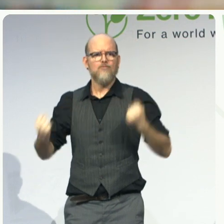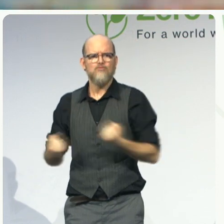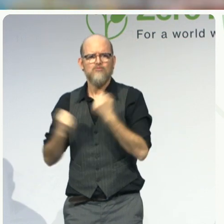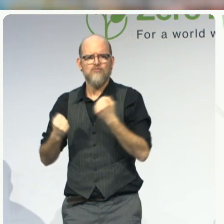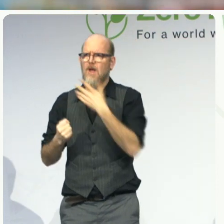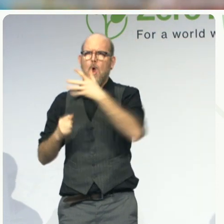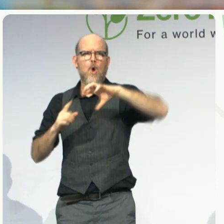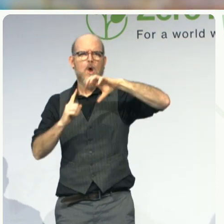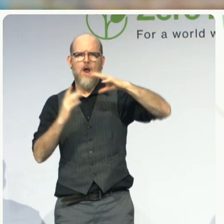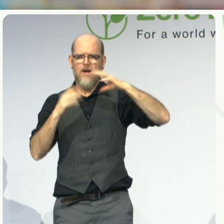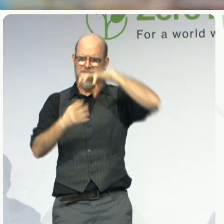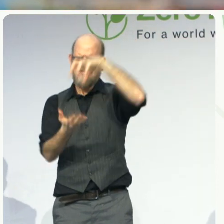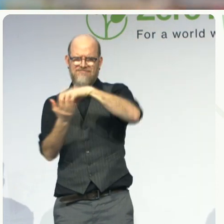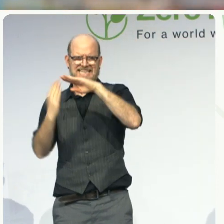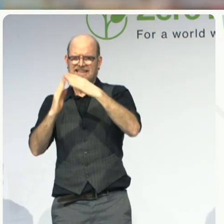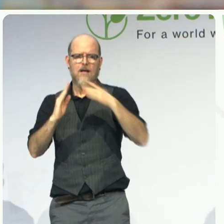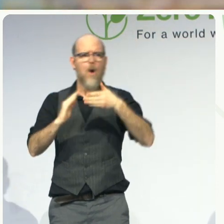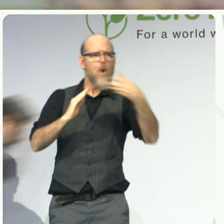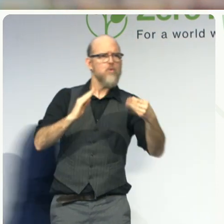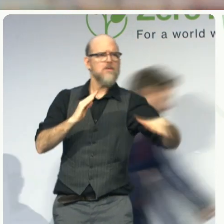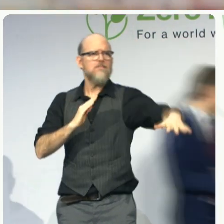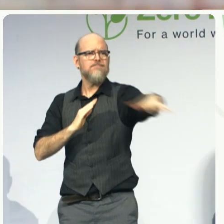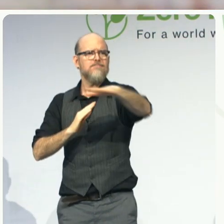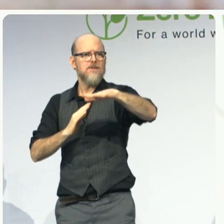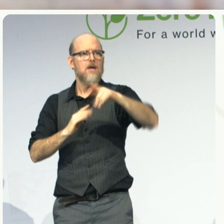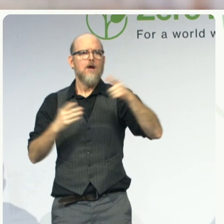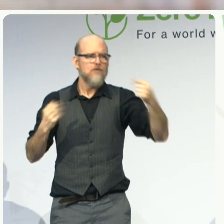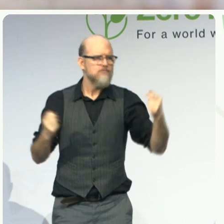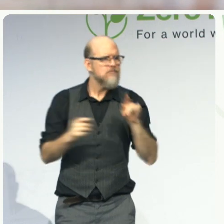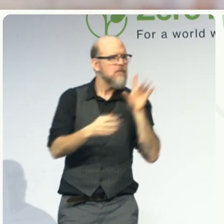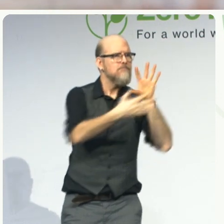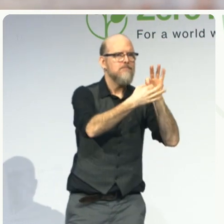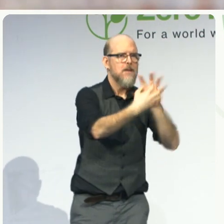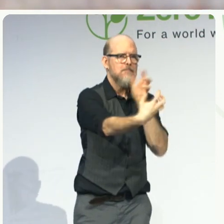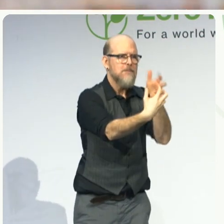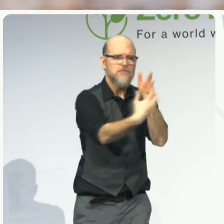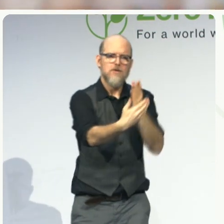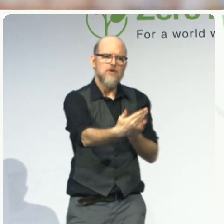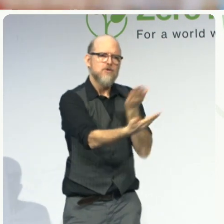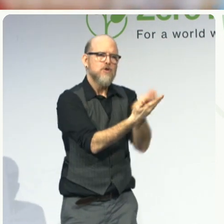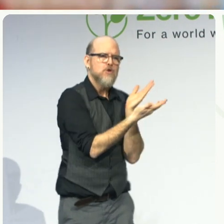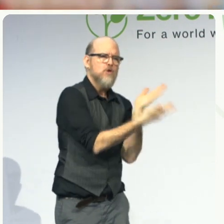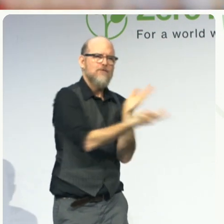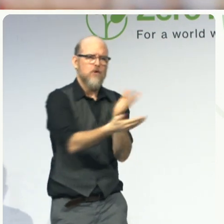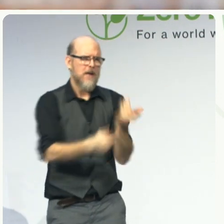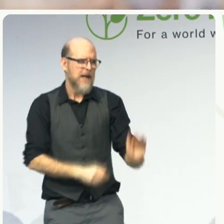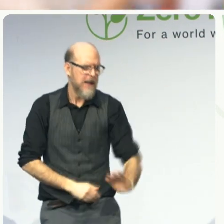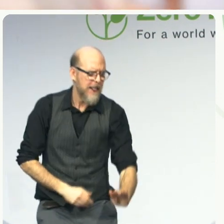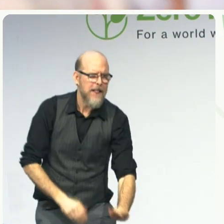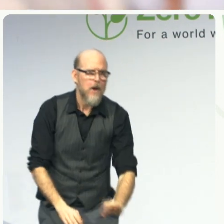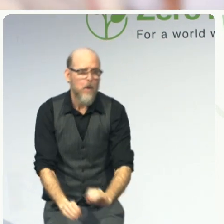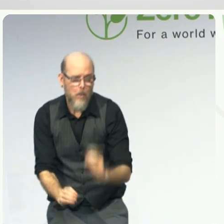intervention therapy at home to young children aged 0 to 6. It has developed an app that helps